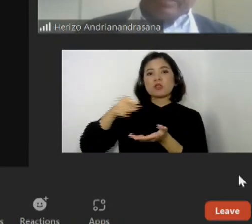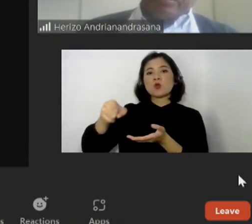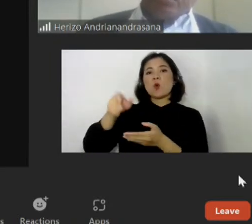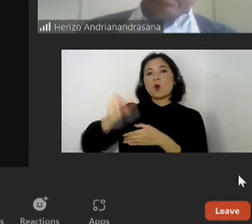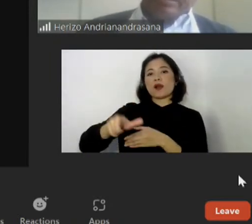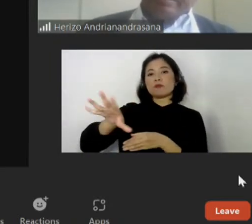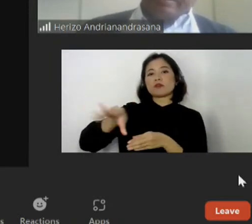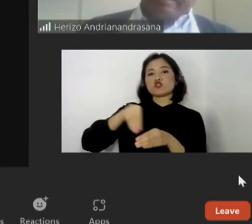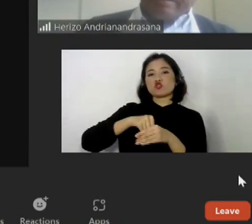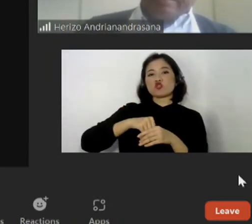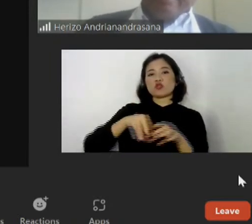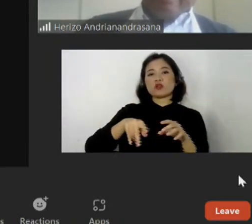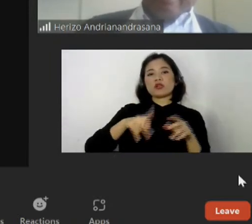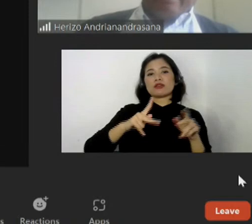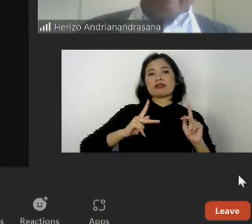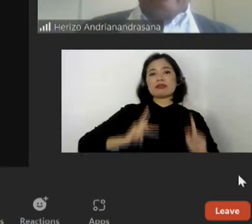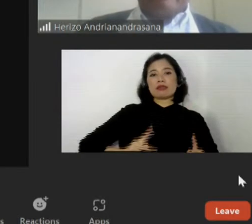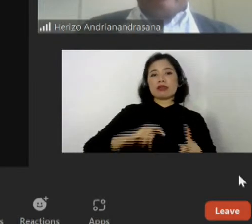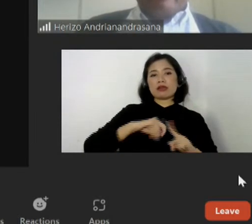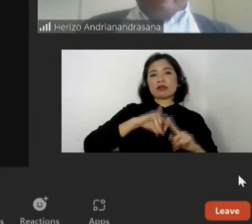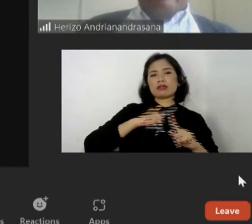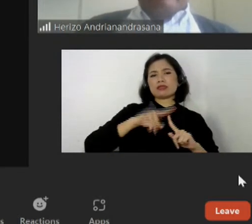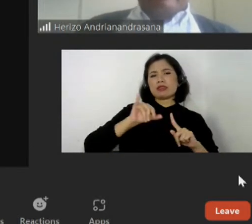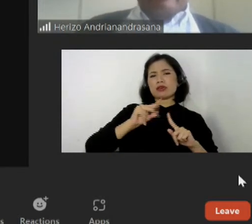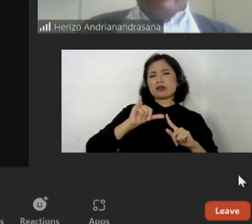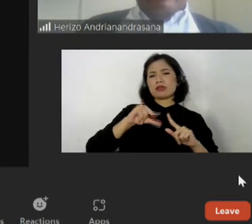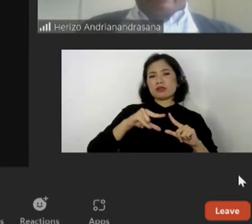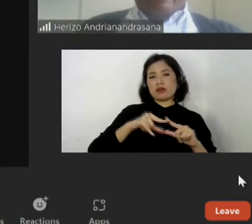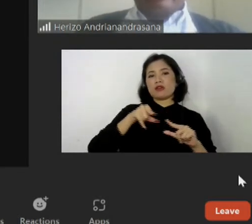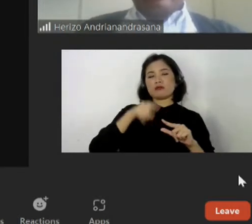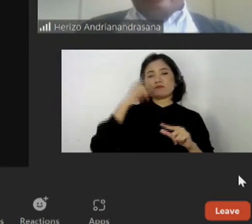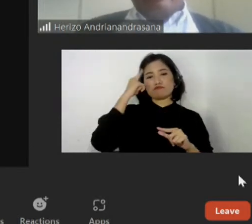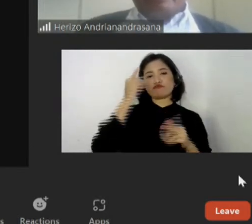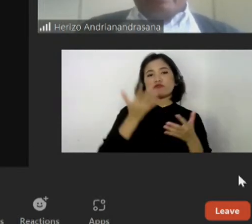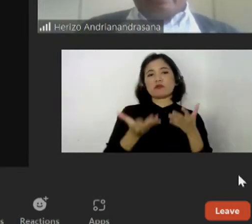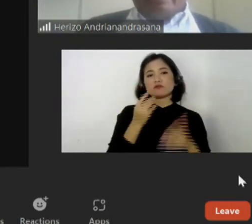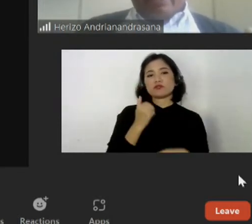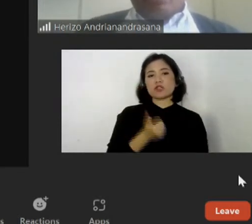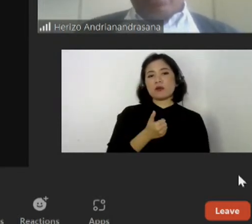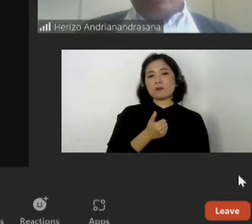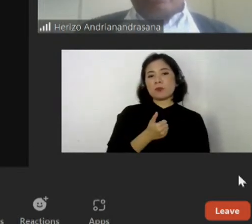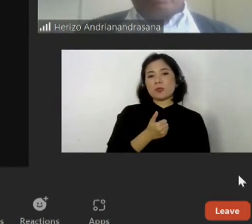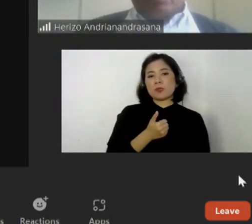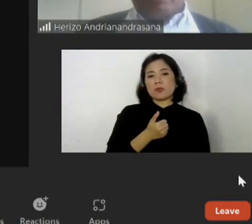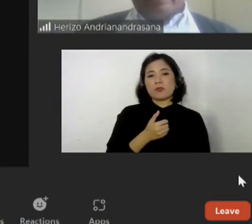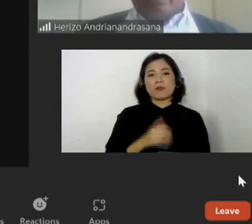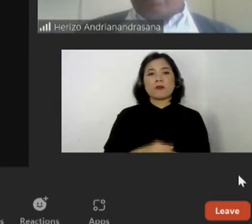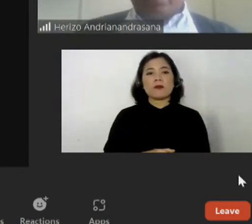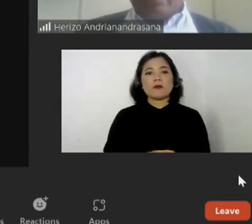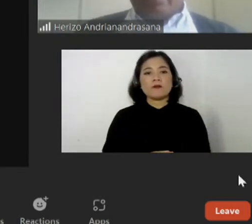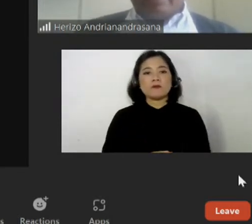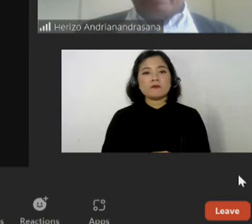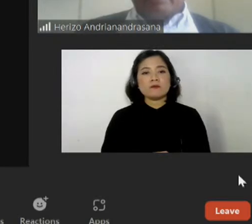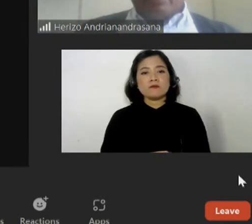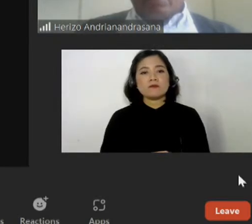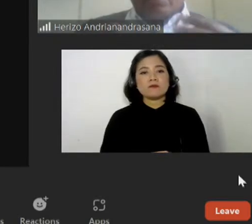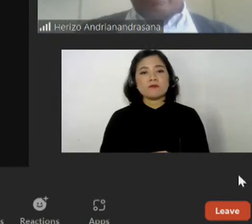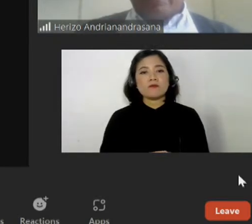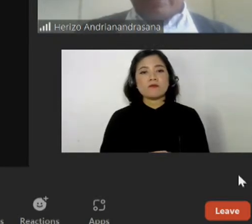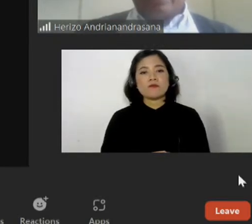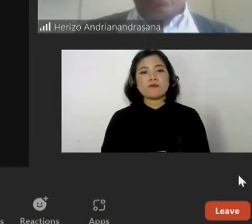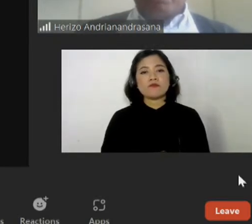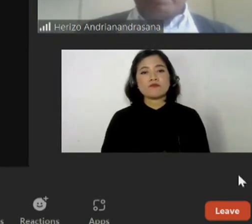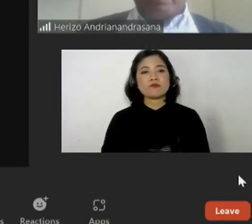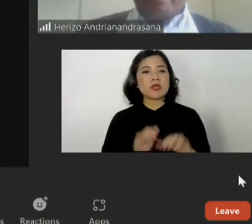criteria that we need to consider. And as I said, natural resources provide a lot